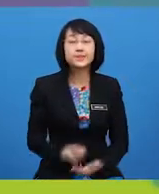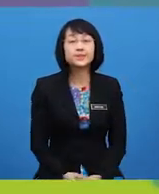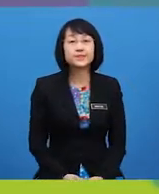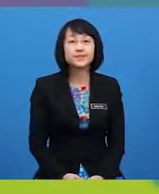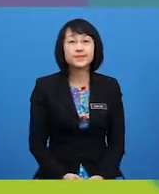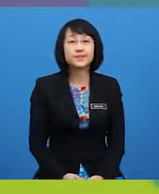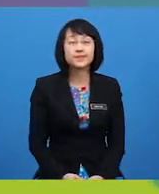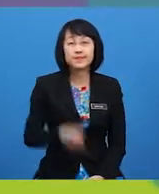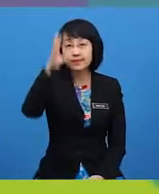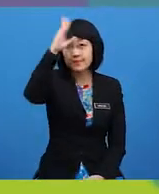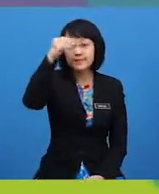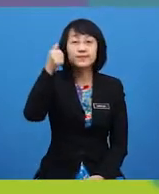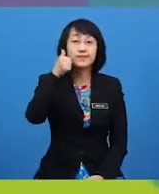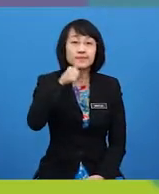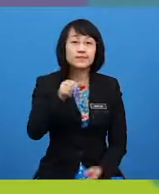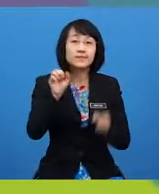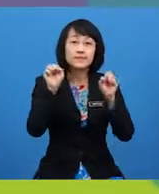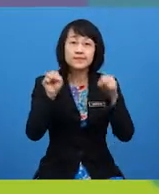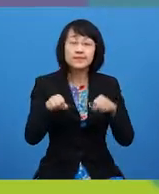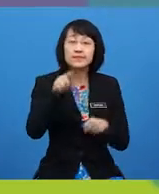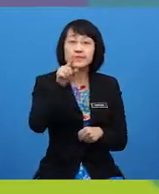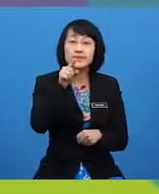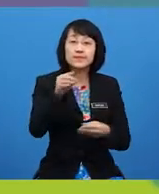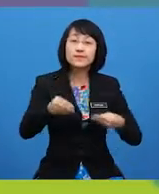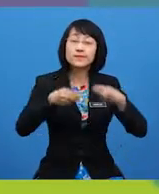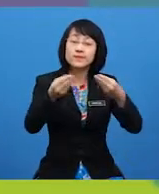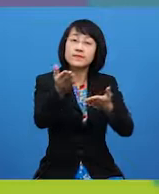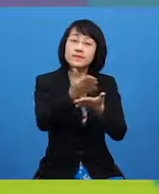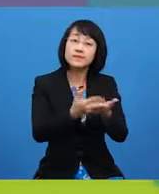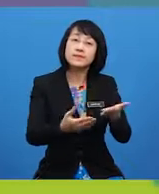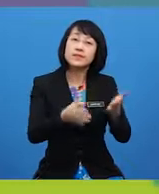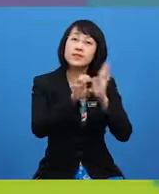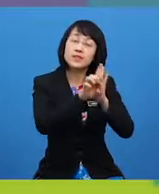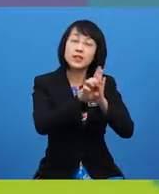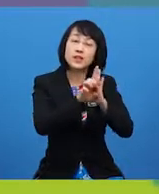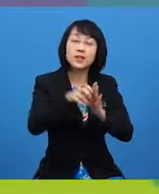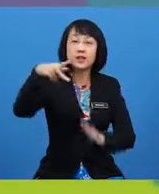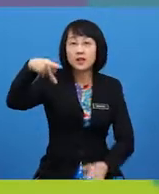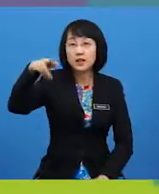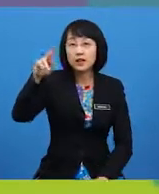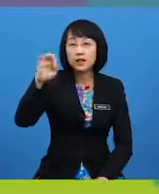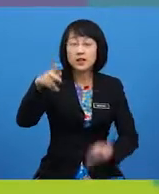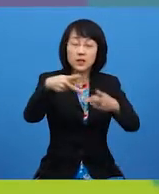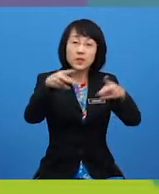Now, boys and girls, can you give up some examples of prepositions that you